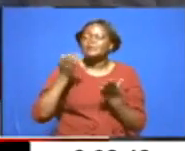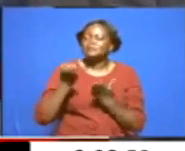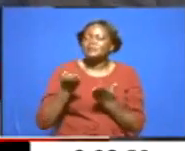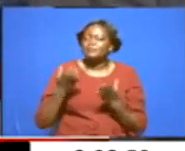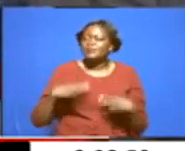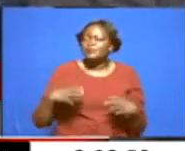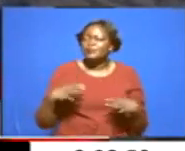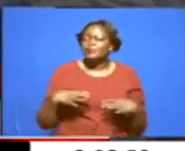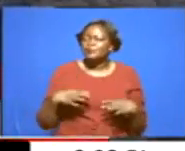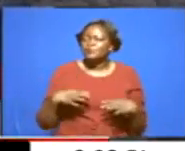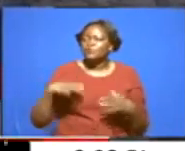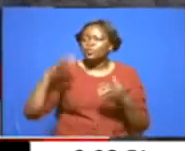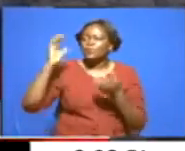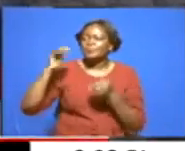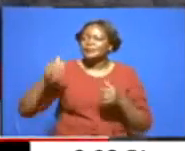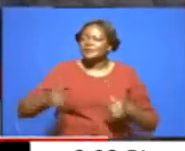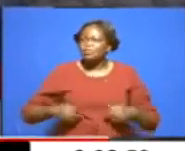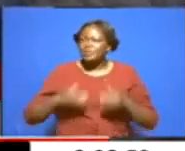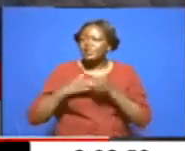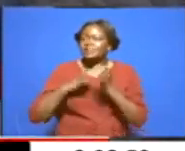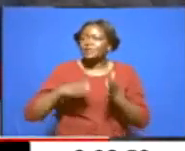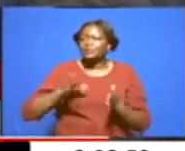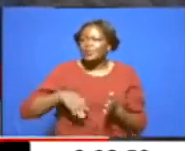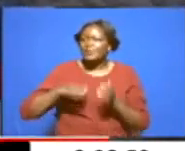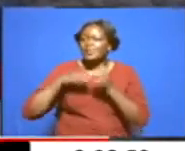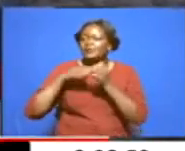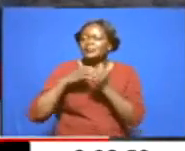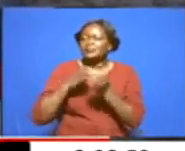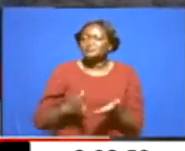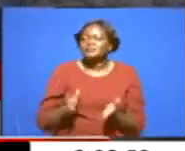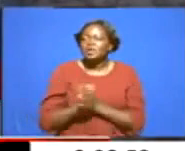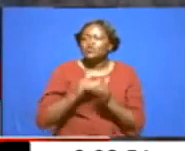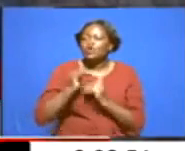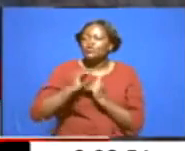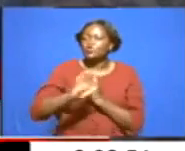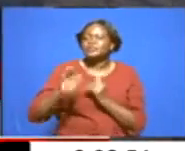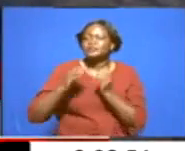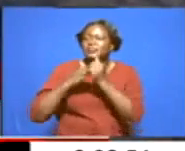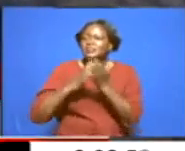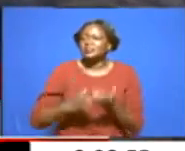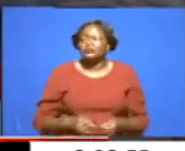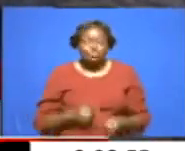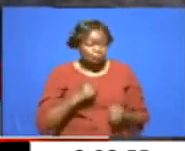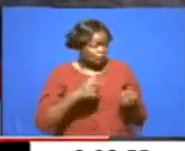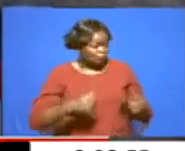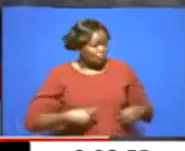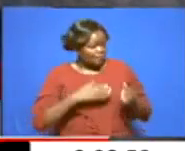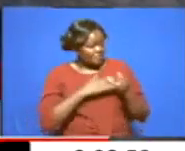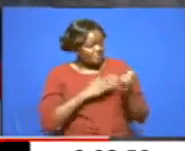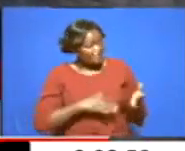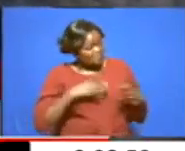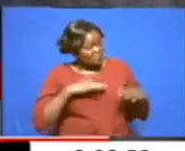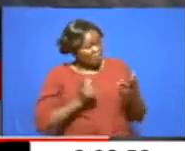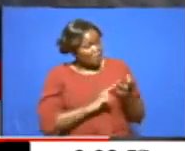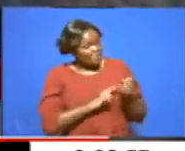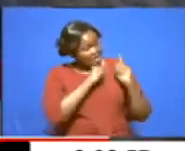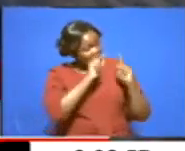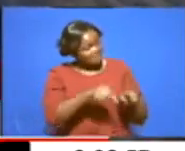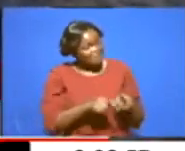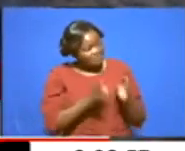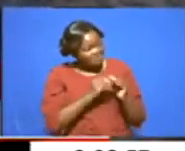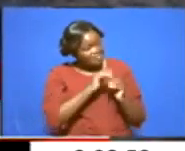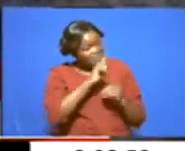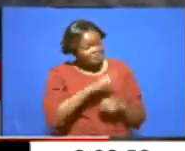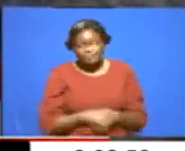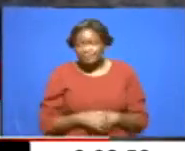the key business people, we expect the youth leaders, the women leaders, and all those leaders. You are a youth leader. How many of you are attending the Sagana Free Meeting? From